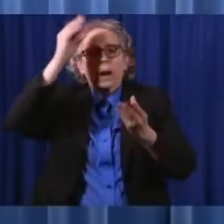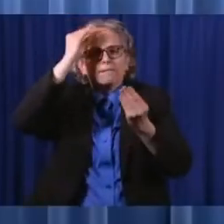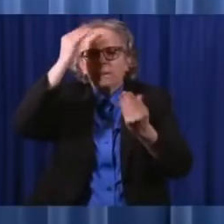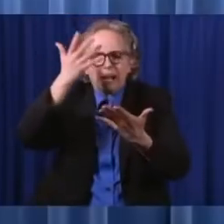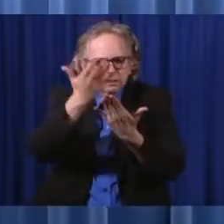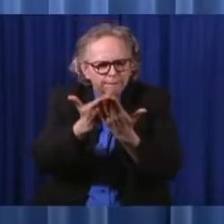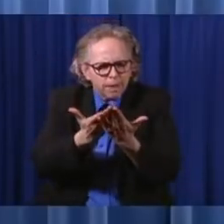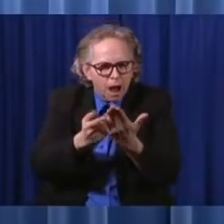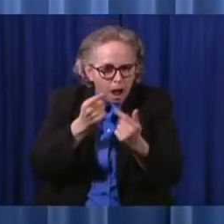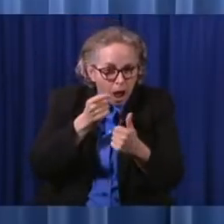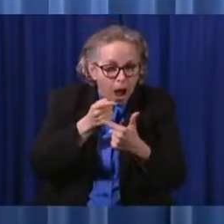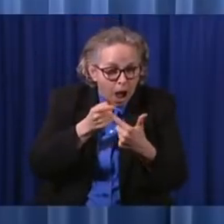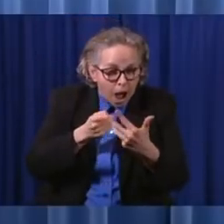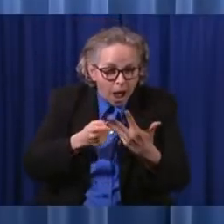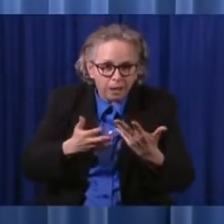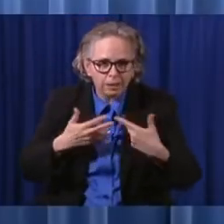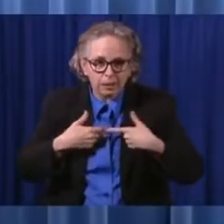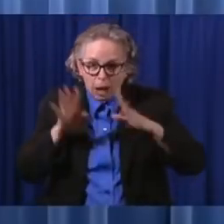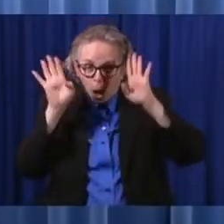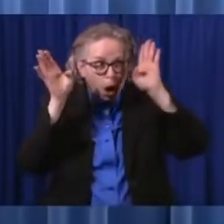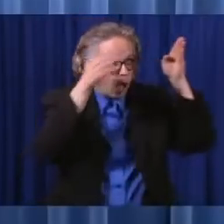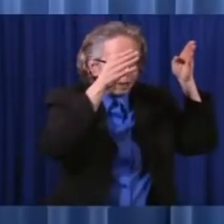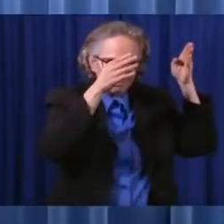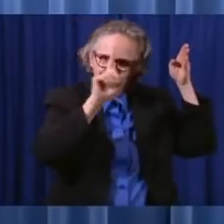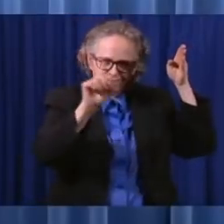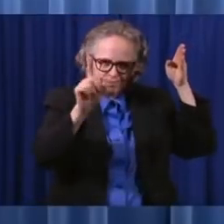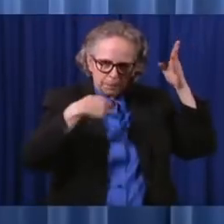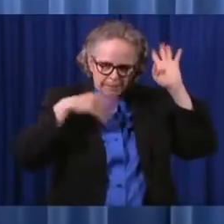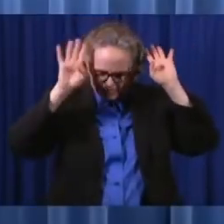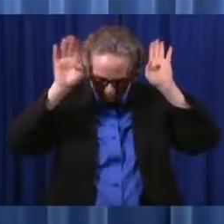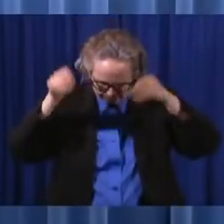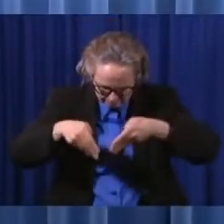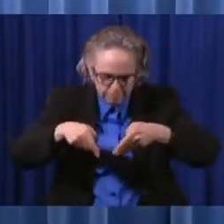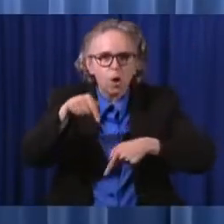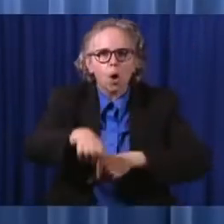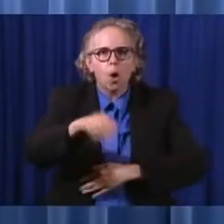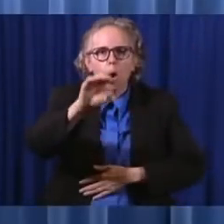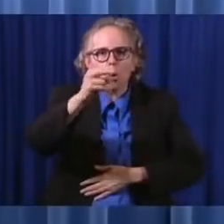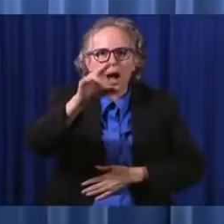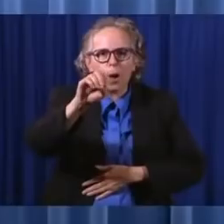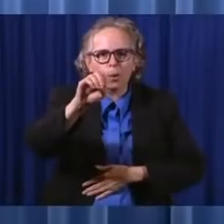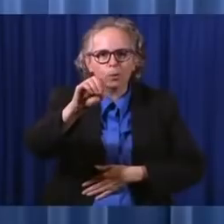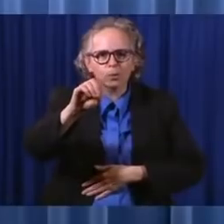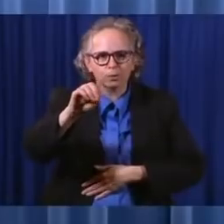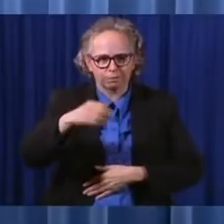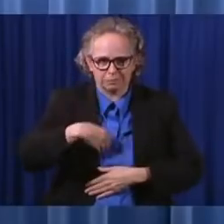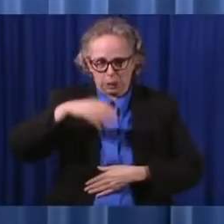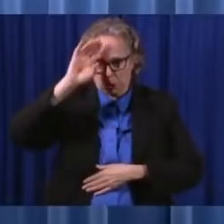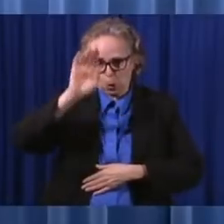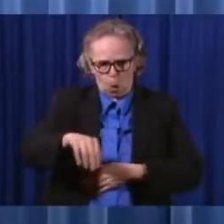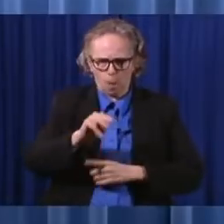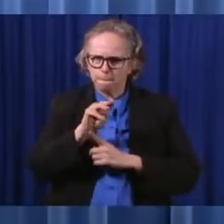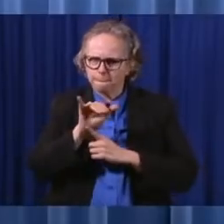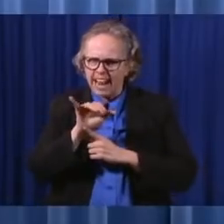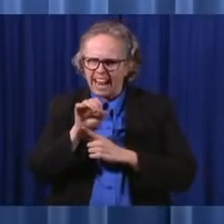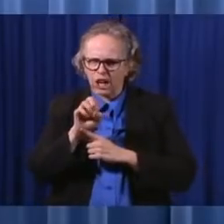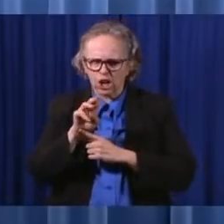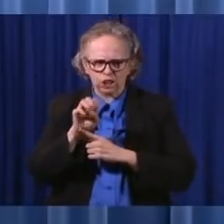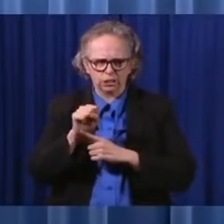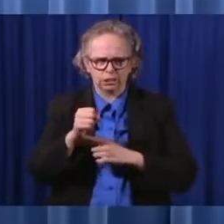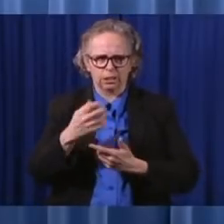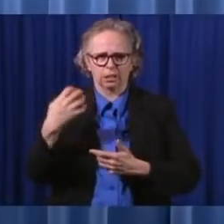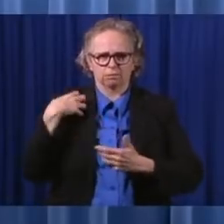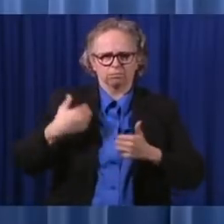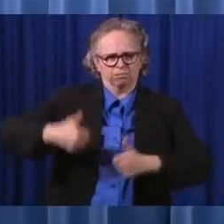on Ohio, and our mayors have done a very good job. Our chiefs of police have done a good job. Have there